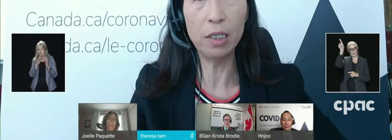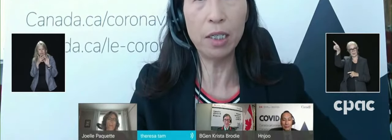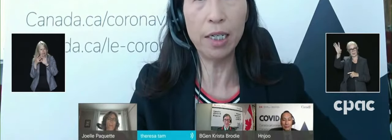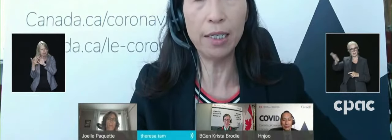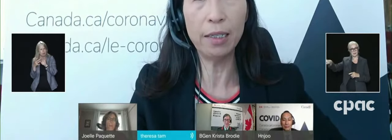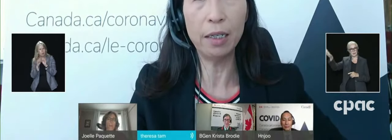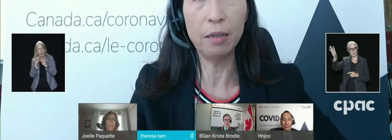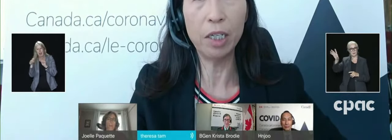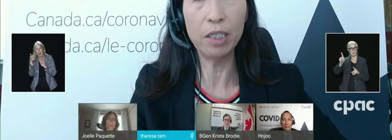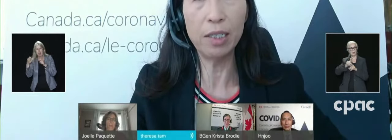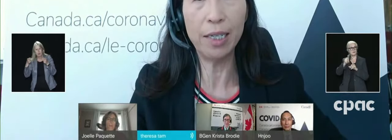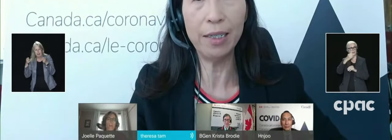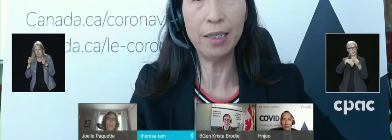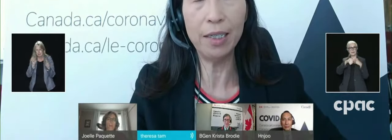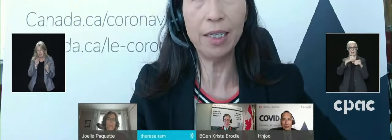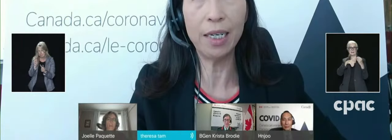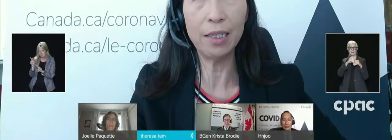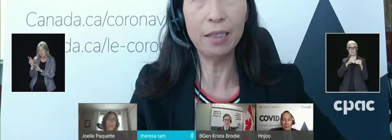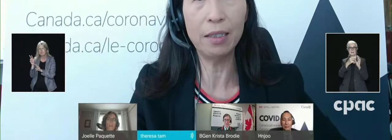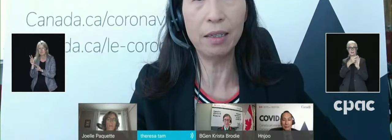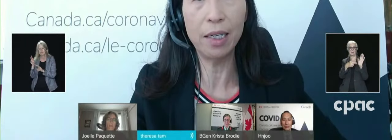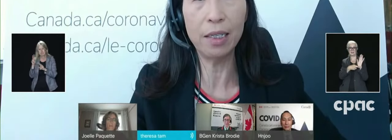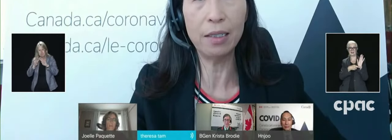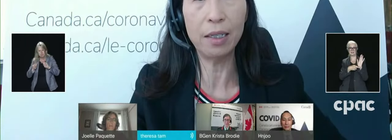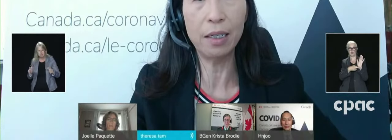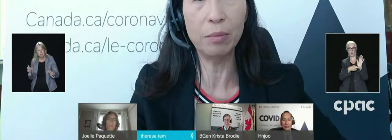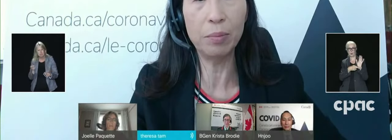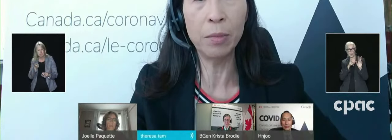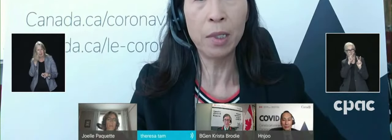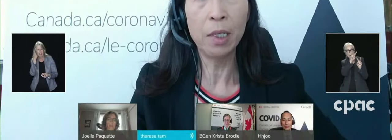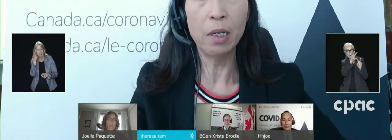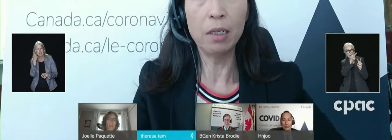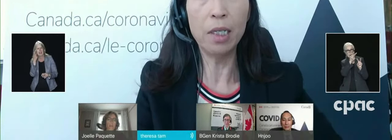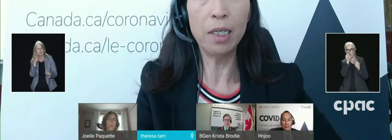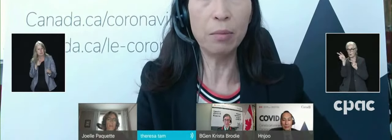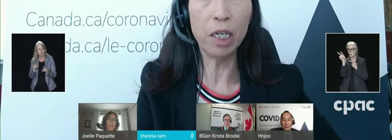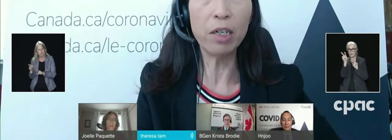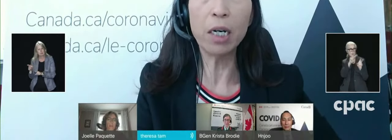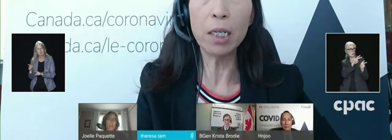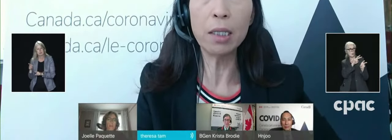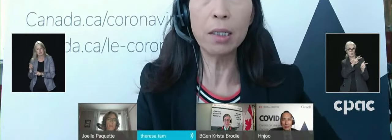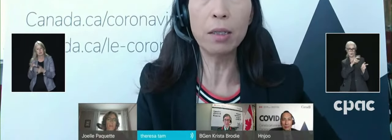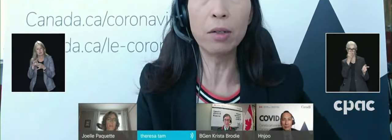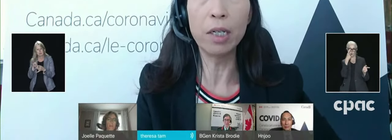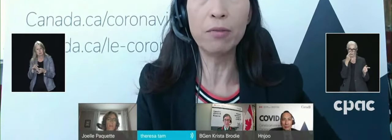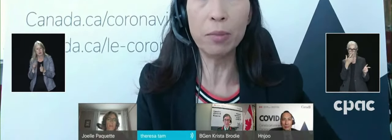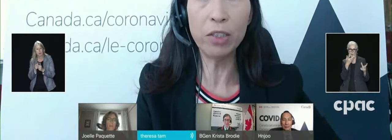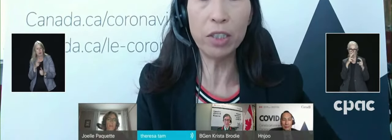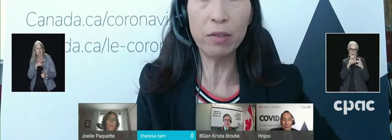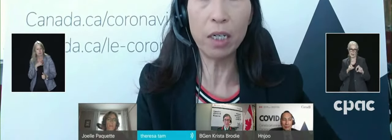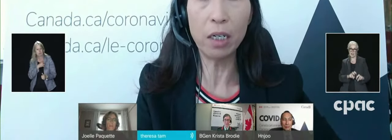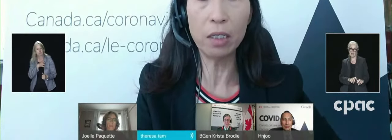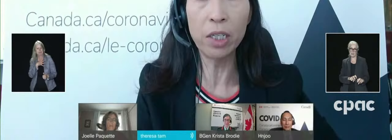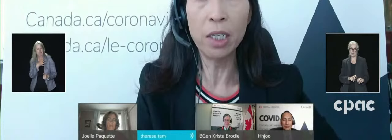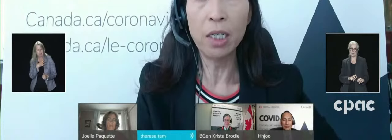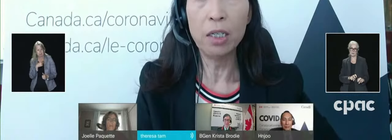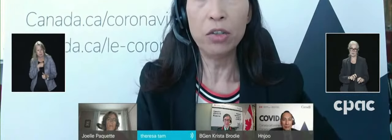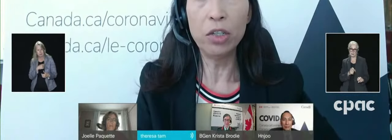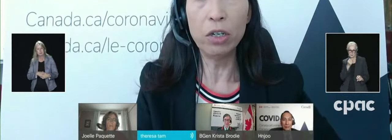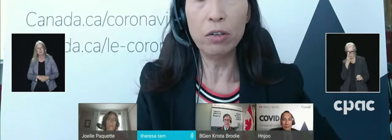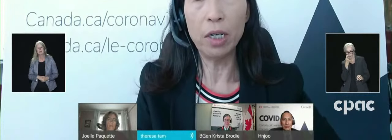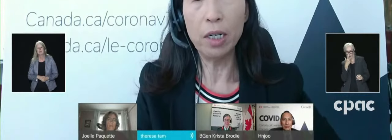to monitor and understand the analysis on that, on the myocarditis or inflammation of the